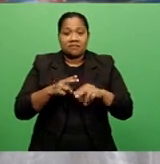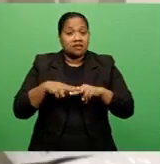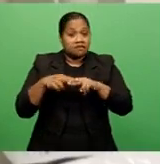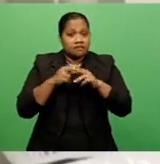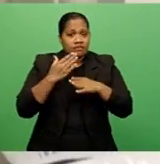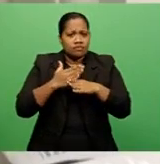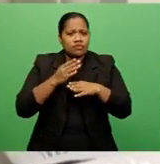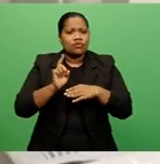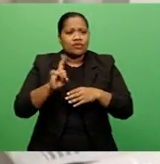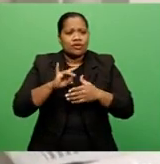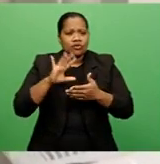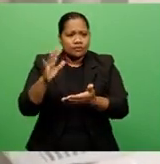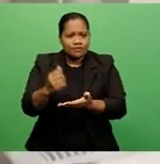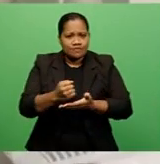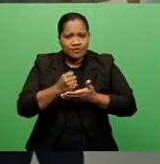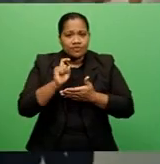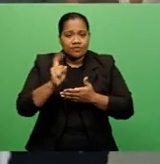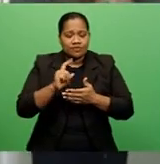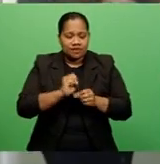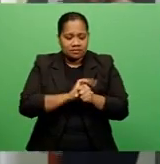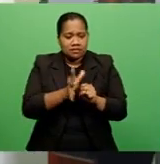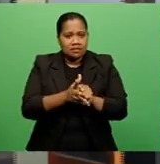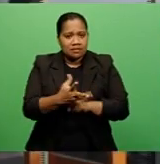works to secure COVID vaccine.